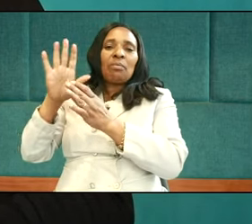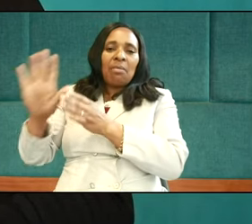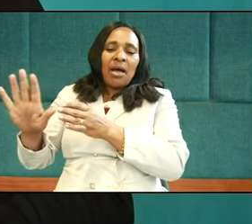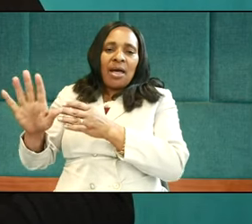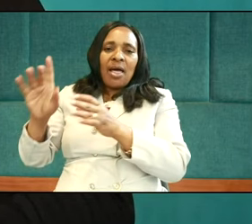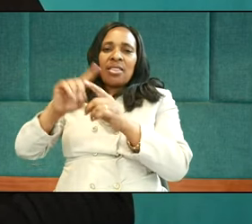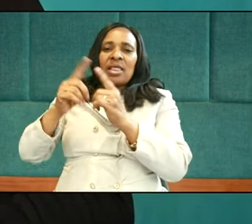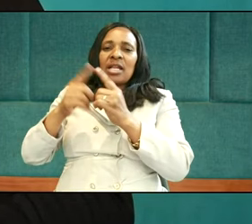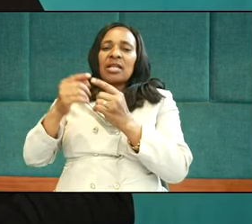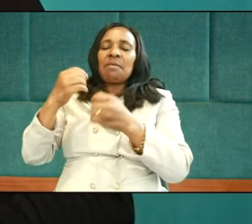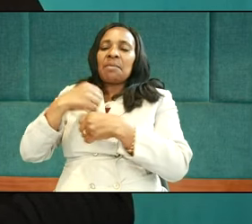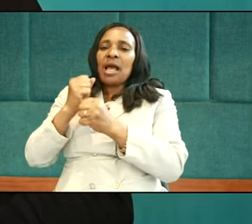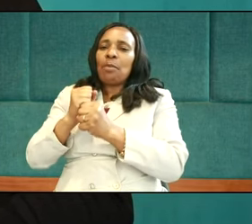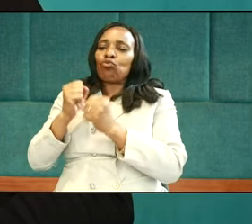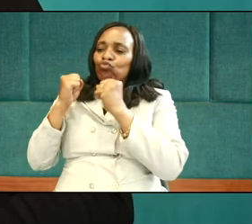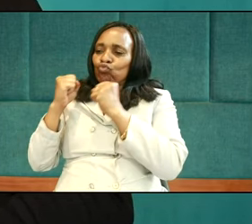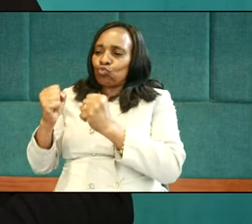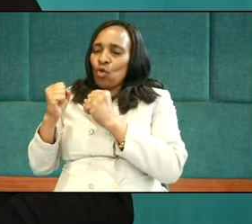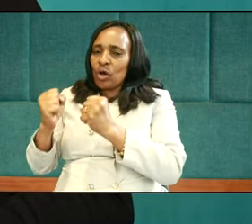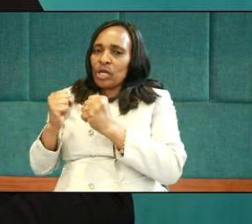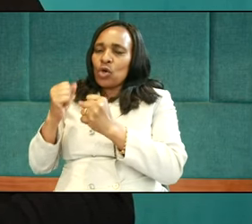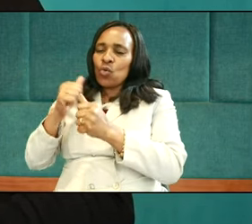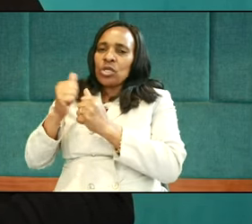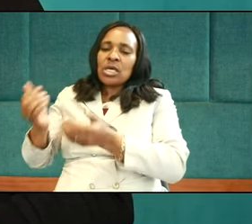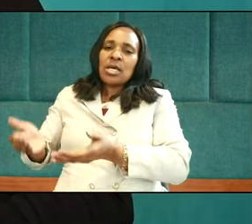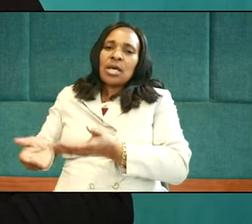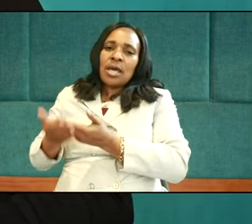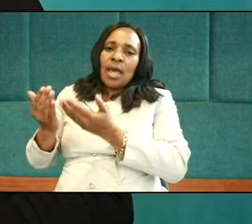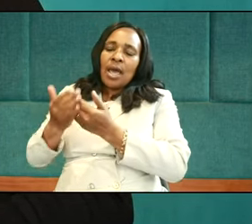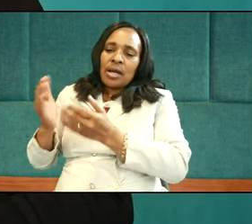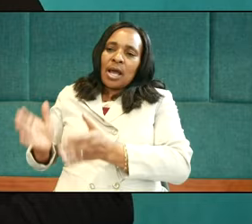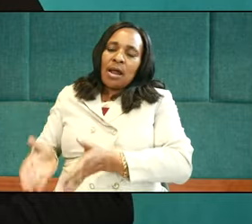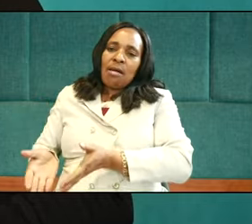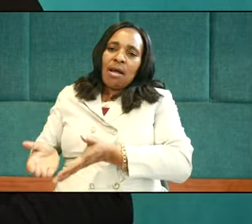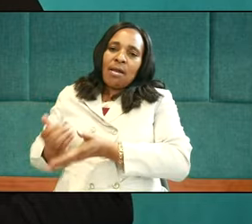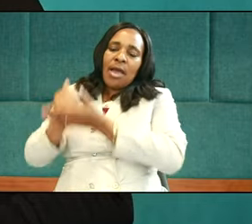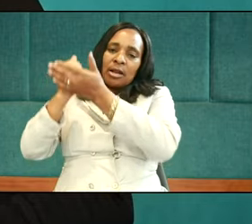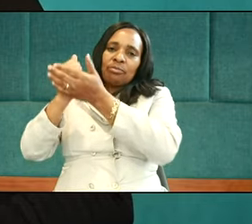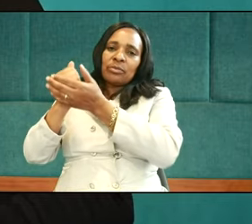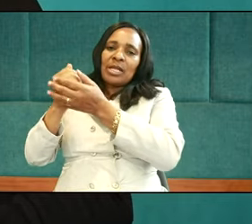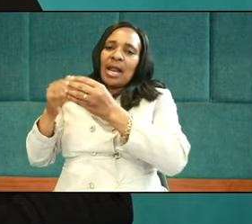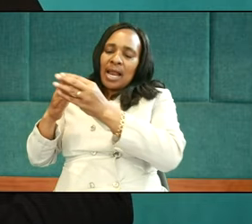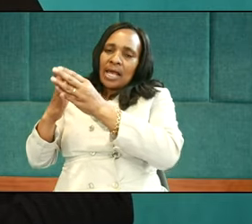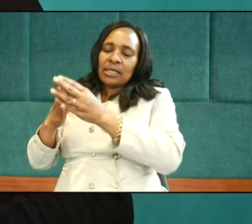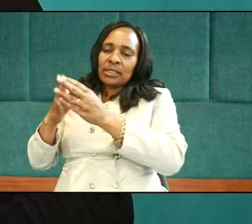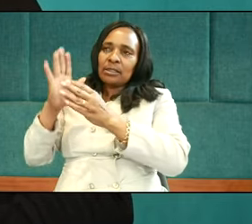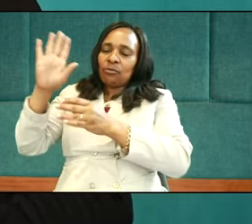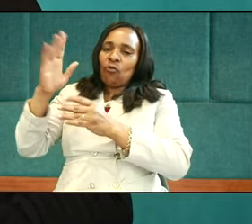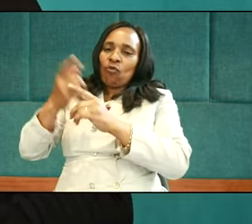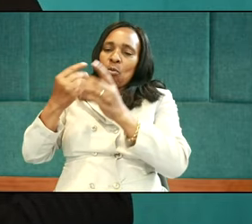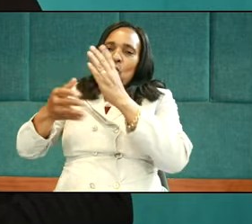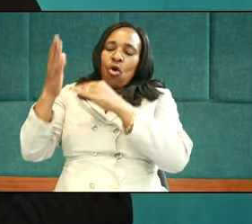his strongholds that he had fortified, and that led him away from God and into idolatry.